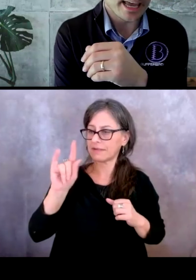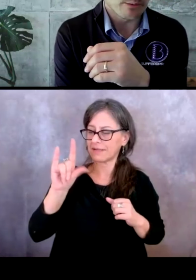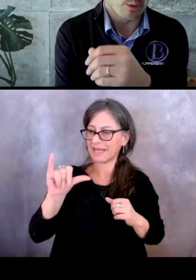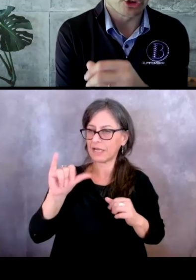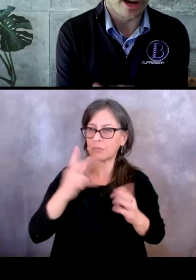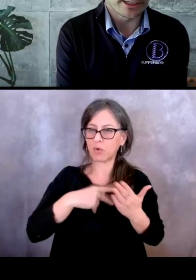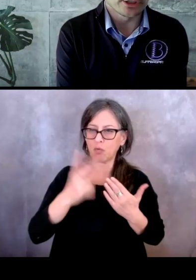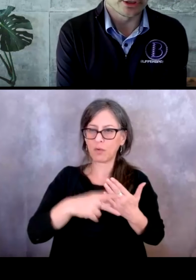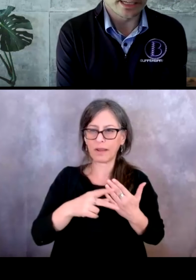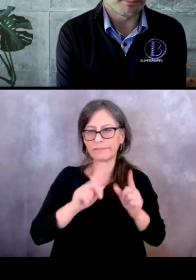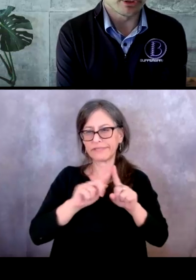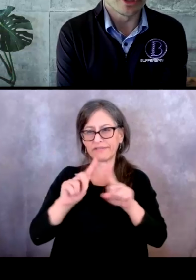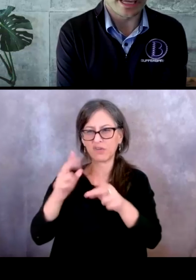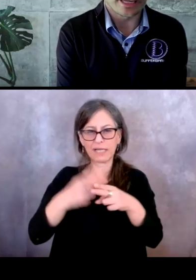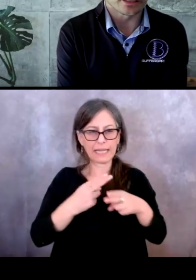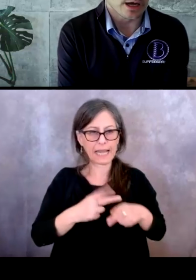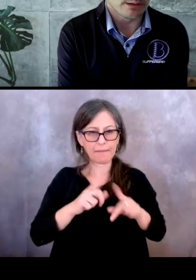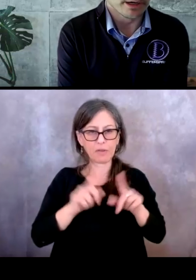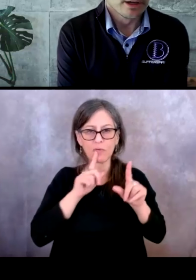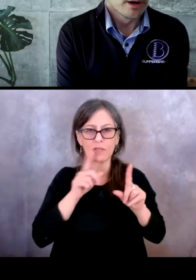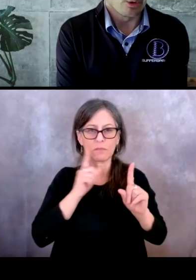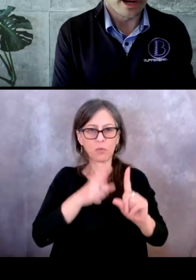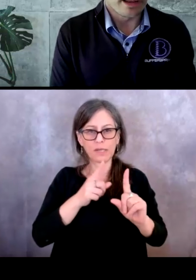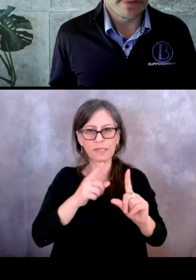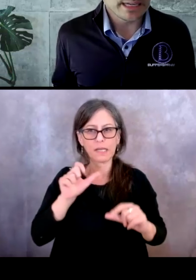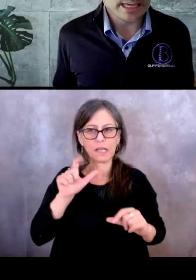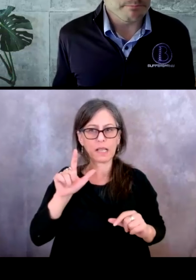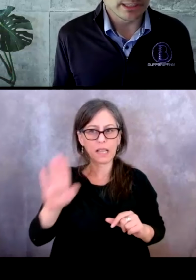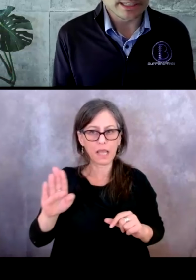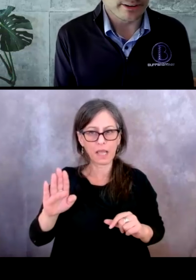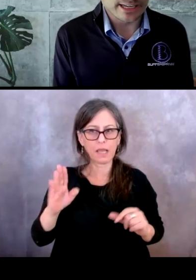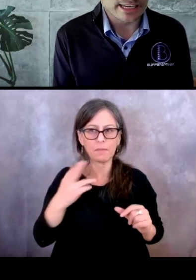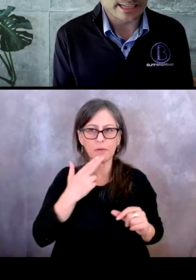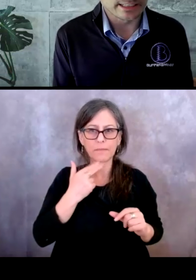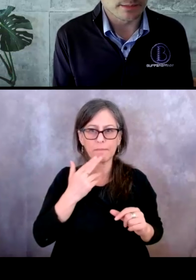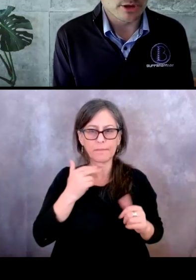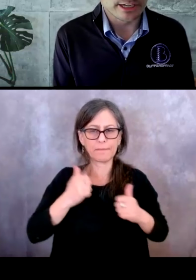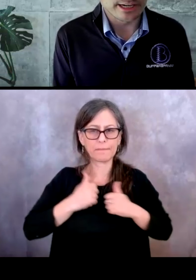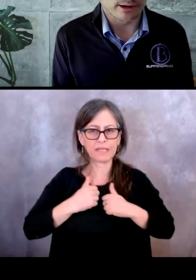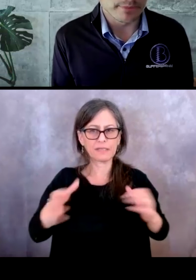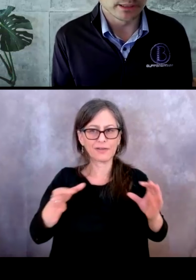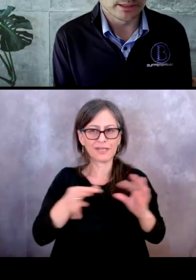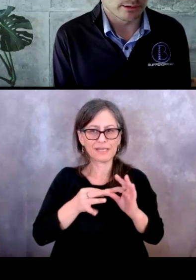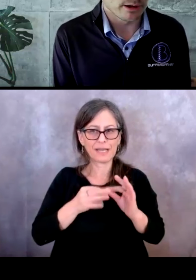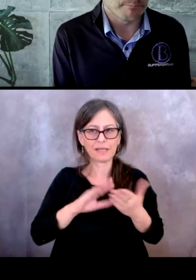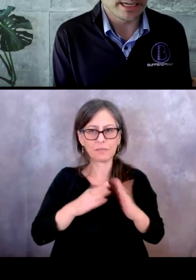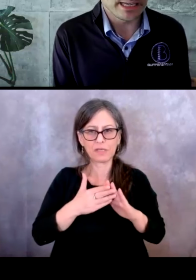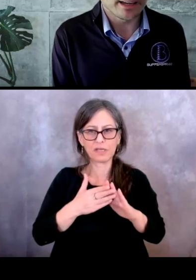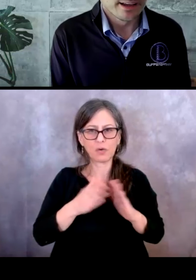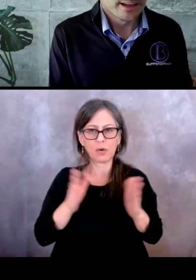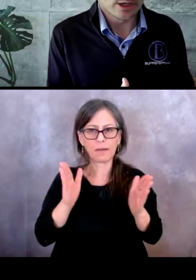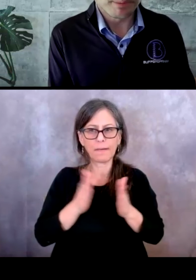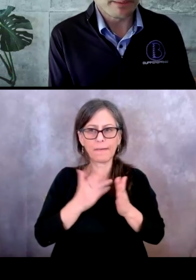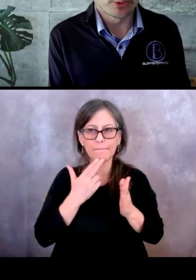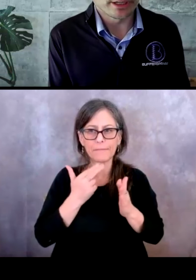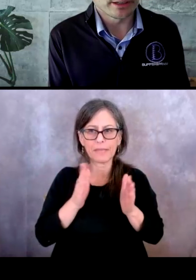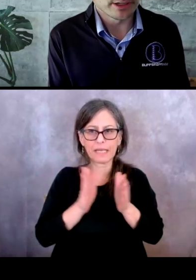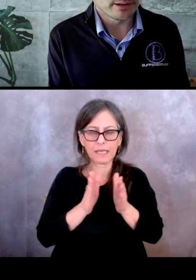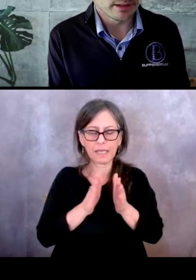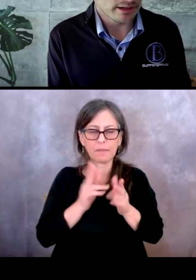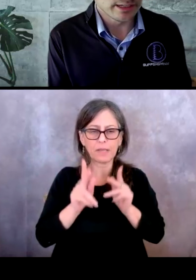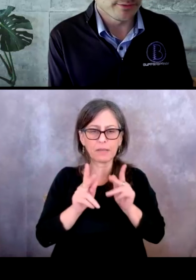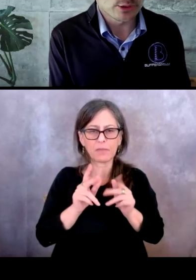end of the day, what we're trying to do is build a club or a mini military connected community, or a mini, people